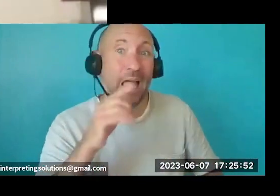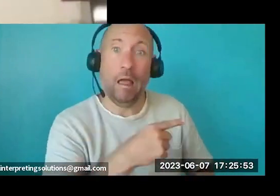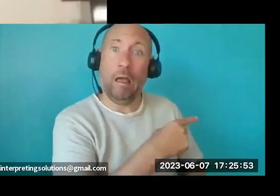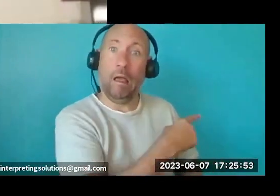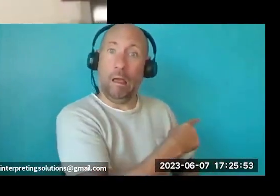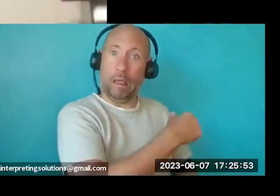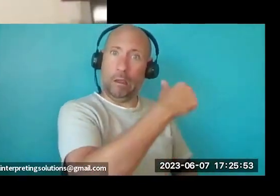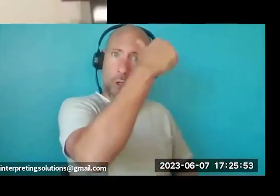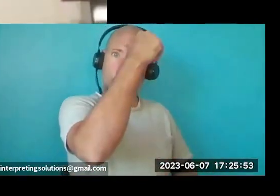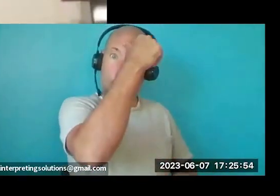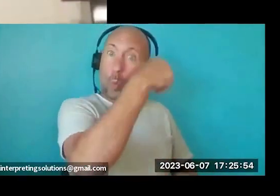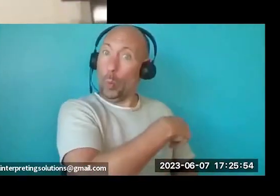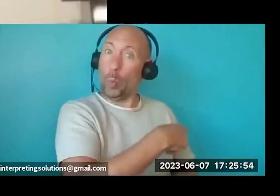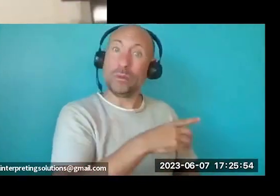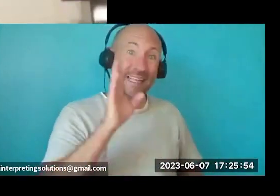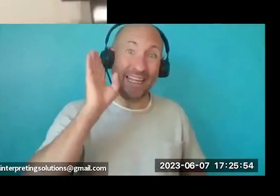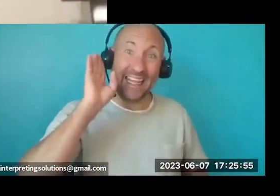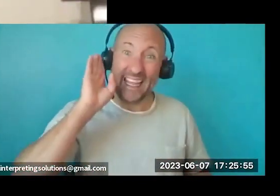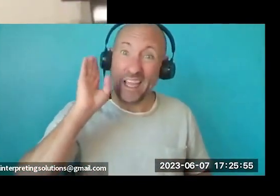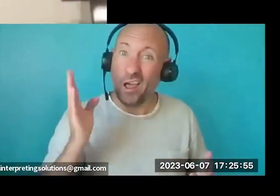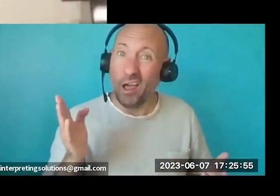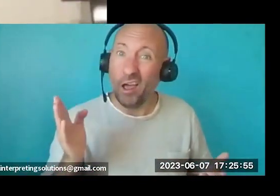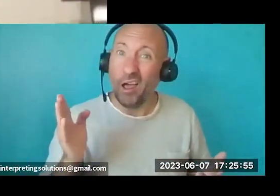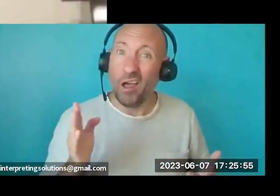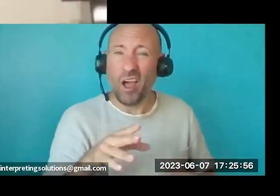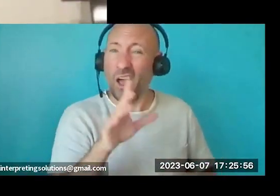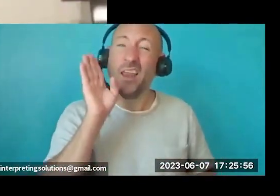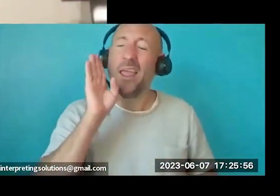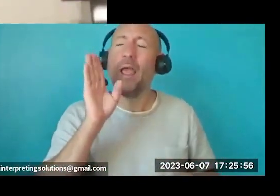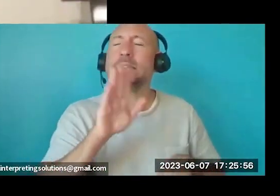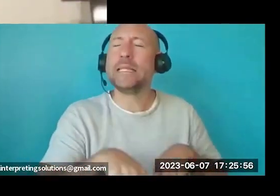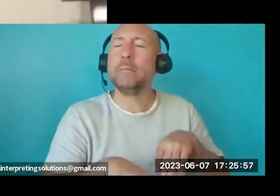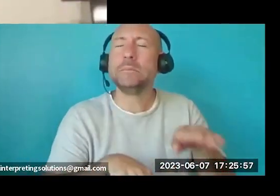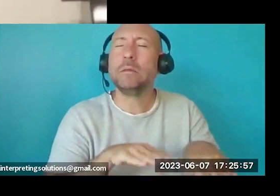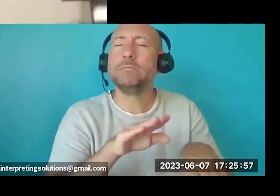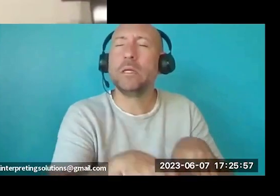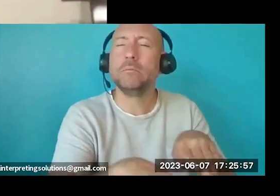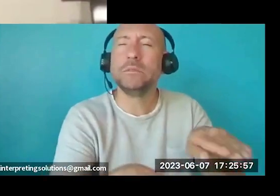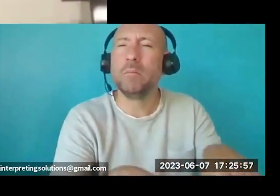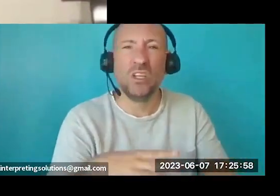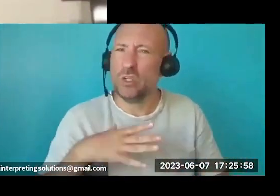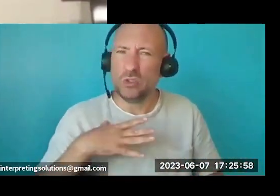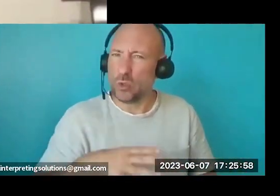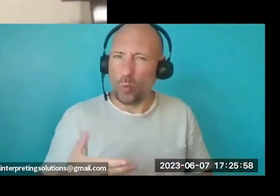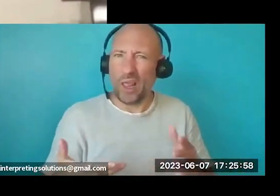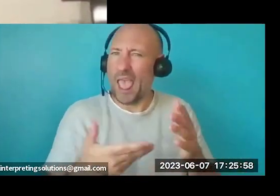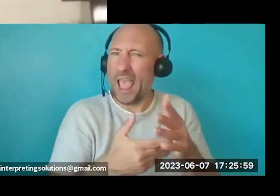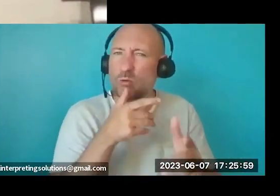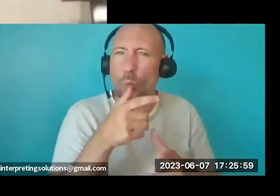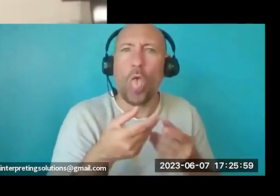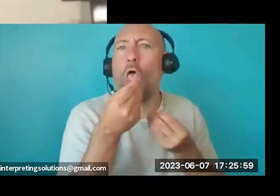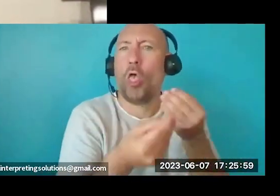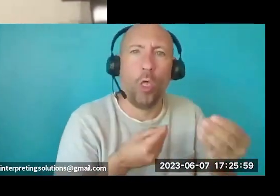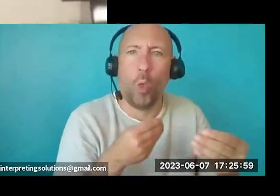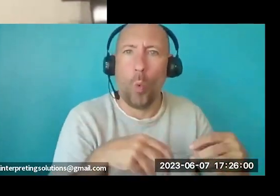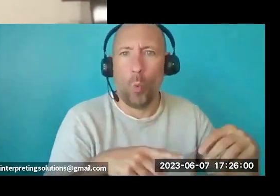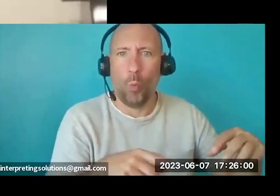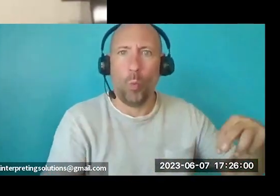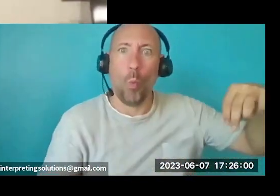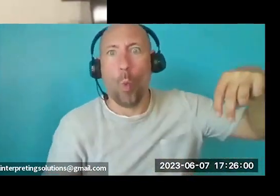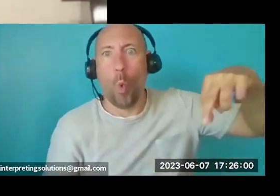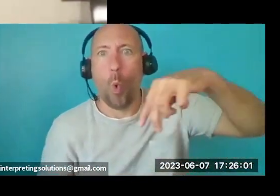that I can hear the steps and I don't write those extra words, which would be in excess. So if this is a